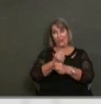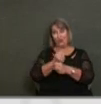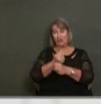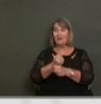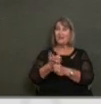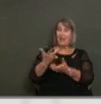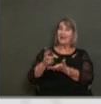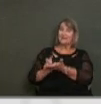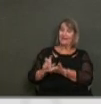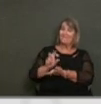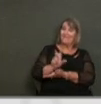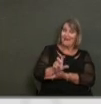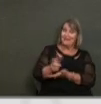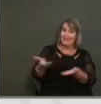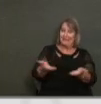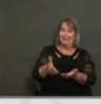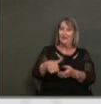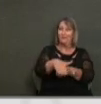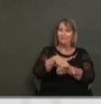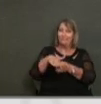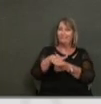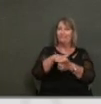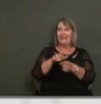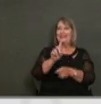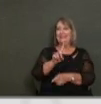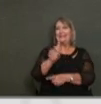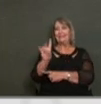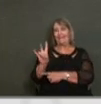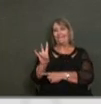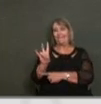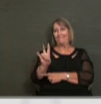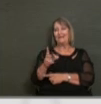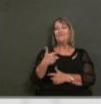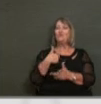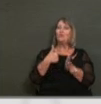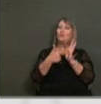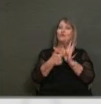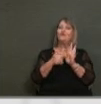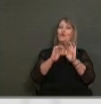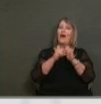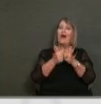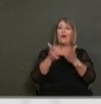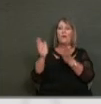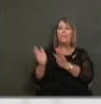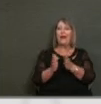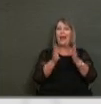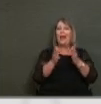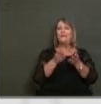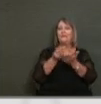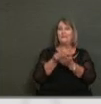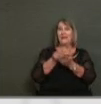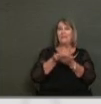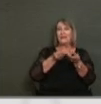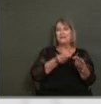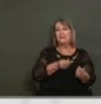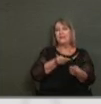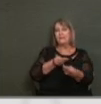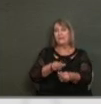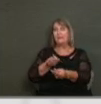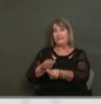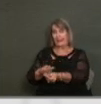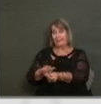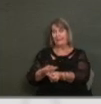here in District 7. So this is just to share with you how we plan to execute those